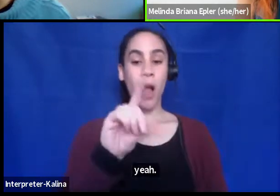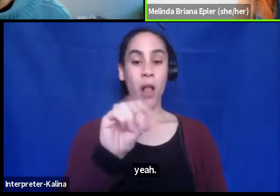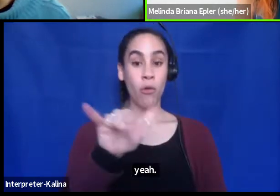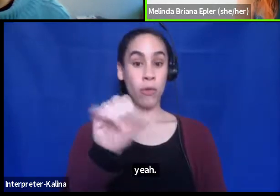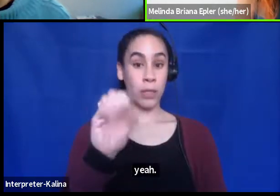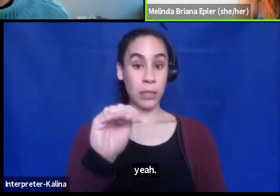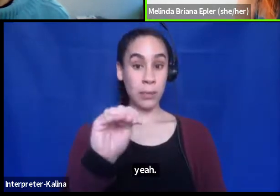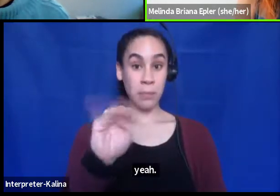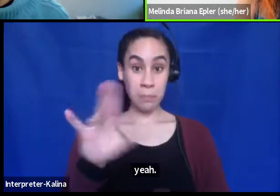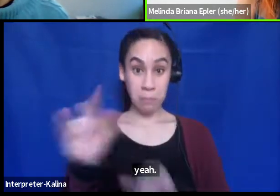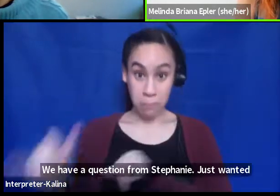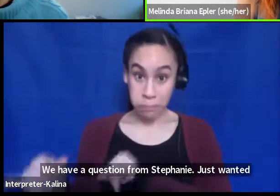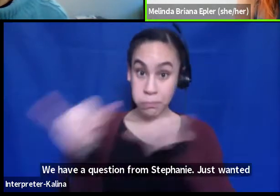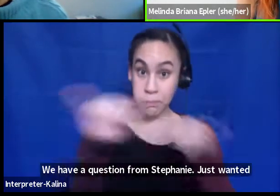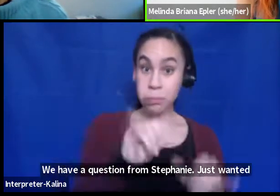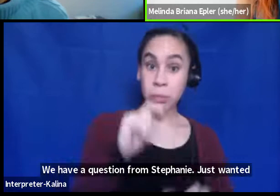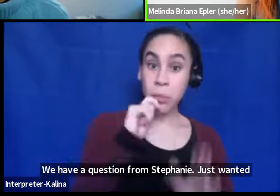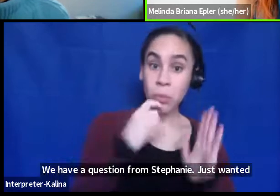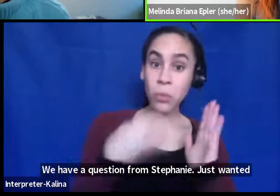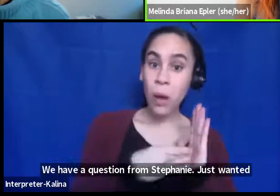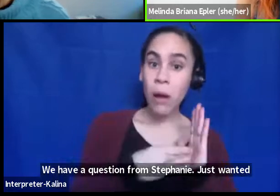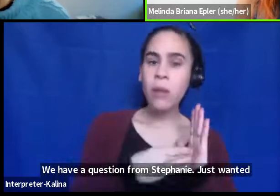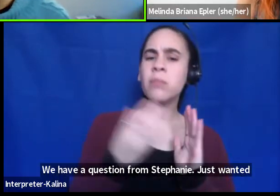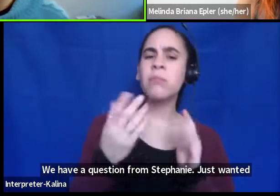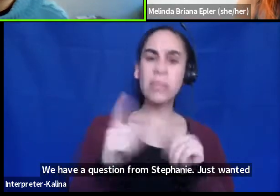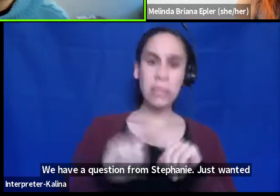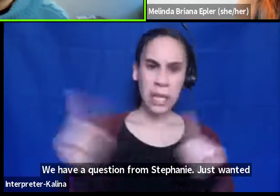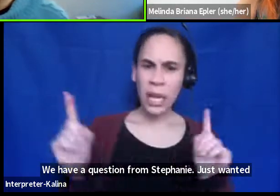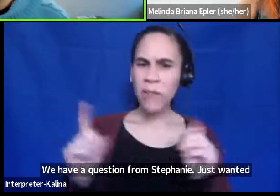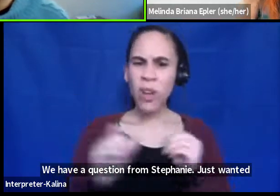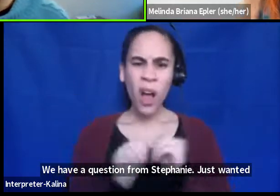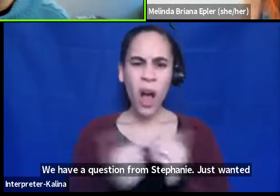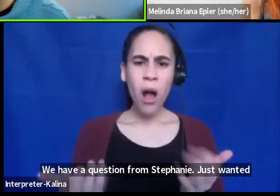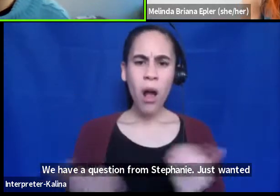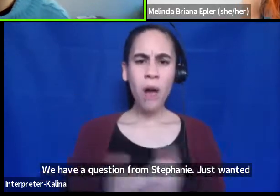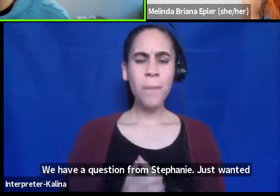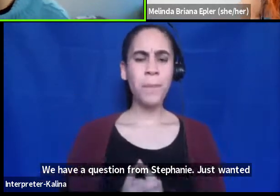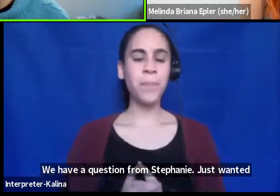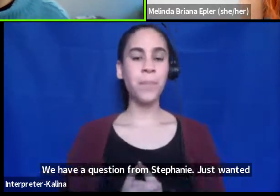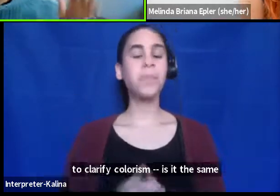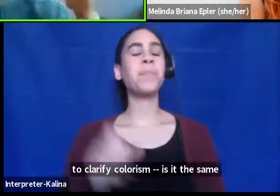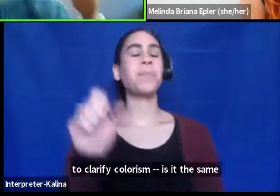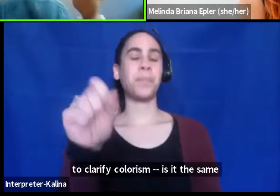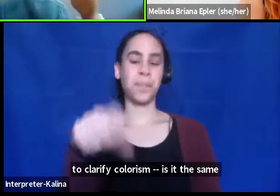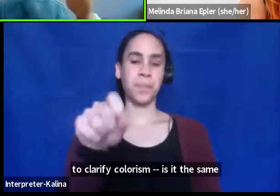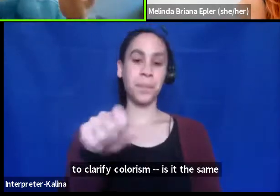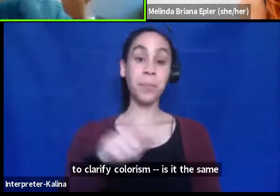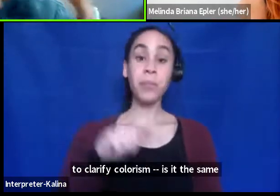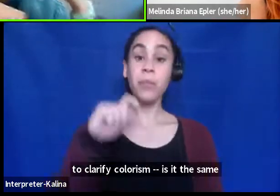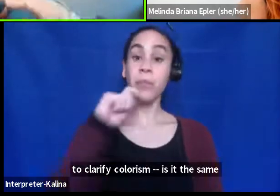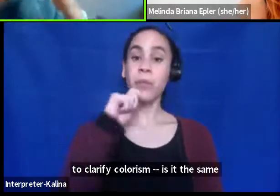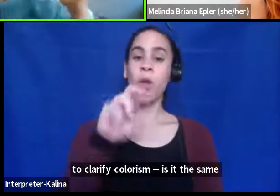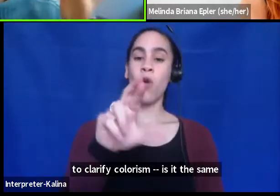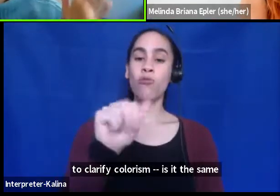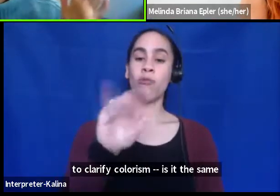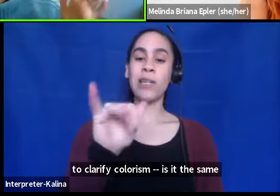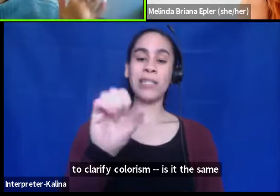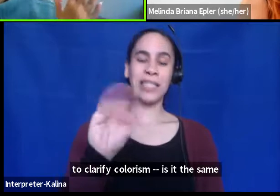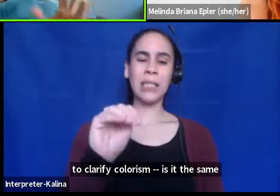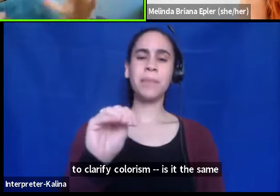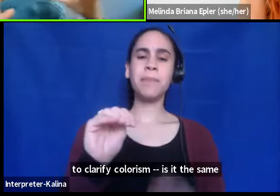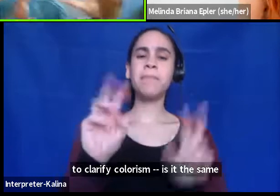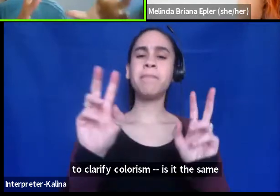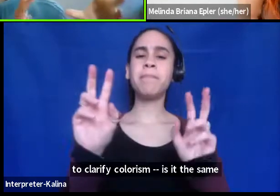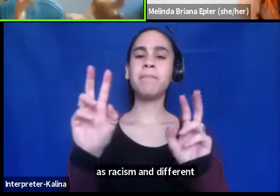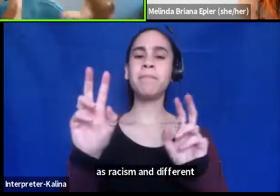as racism or different, and how? Yeah, so I think that racism, like if you think about it as a rectangle and a